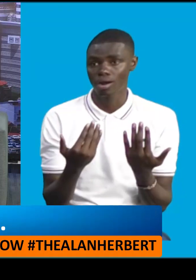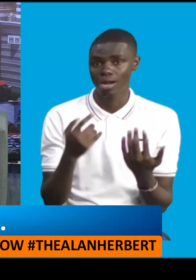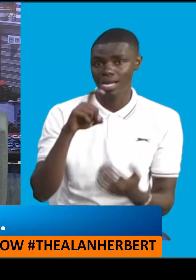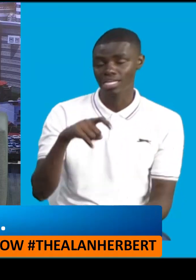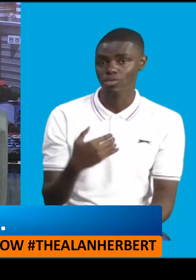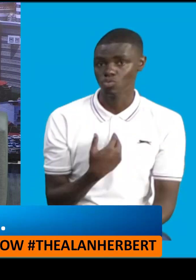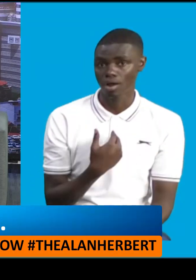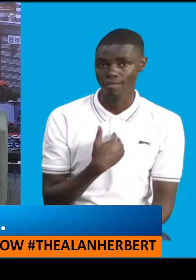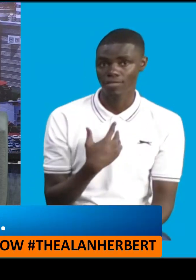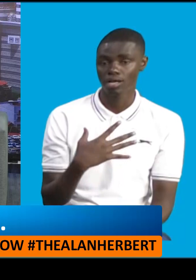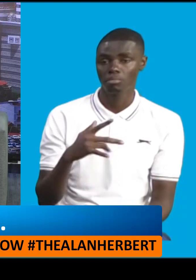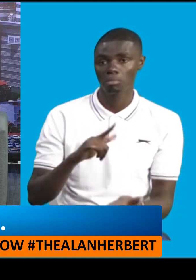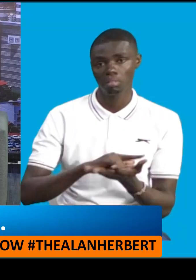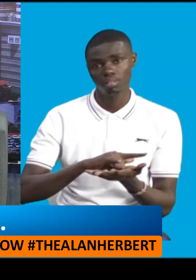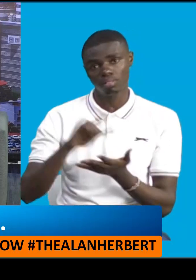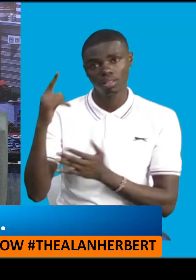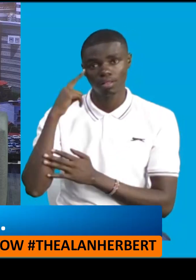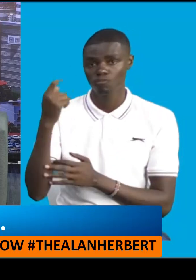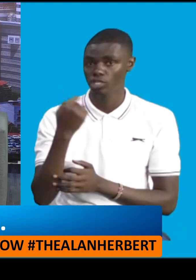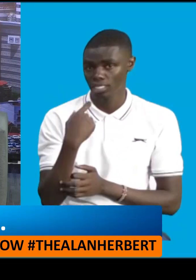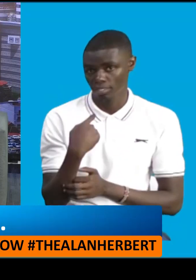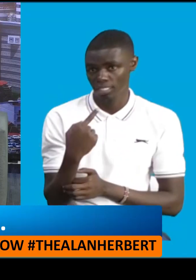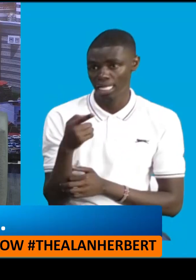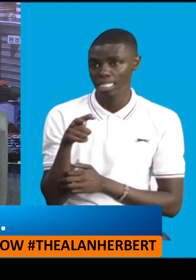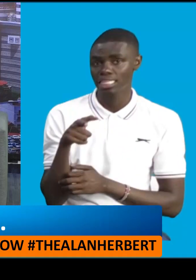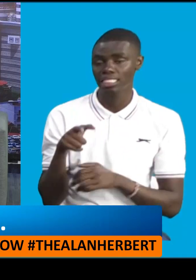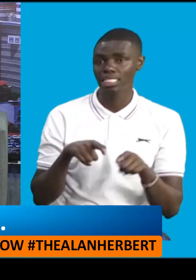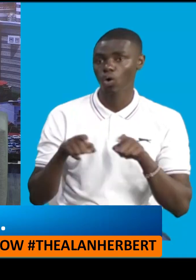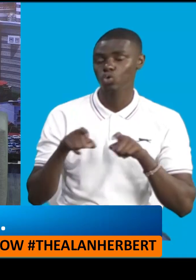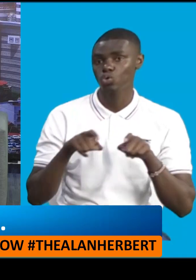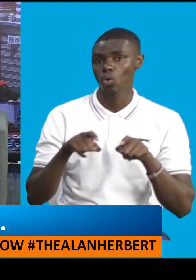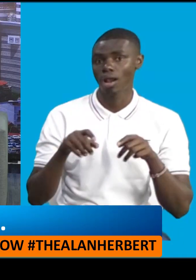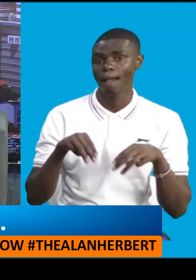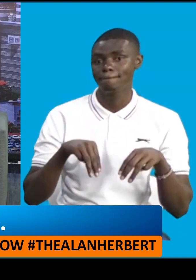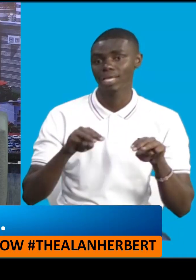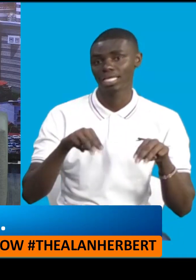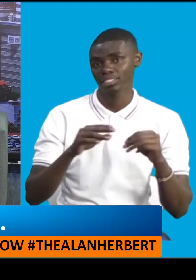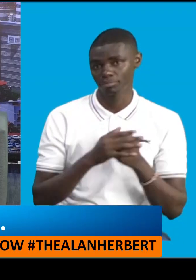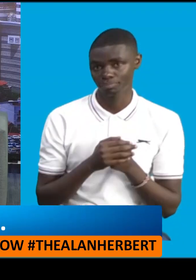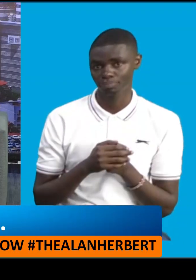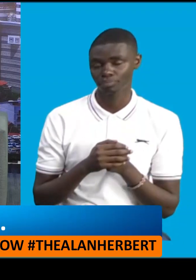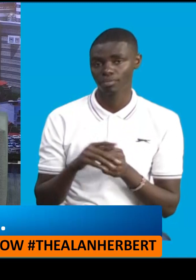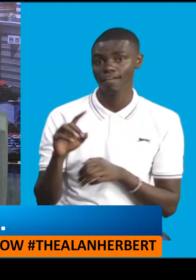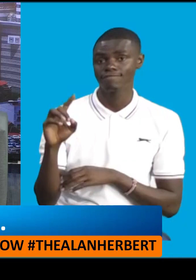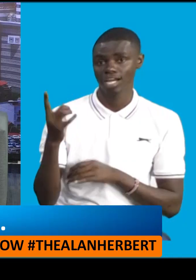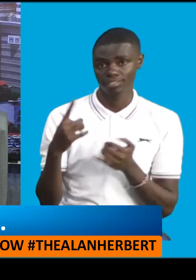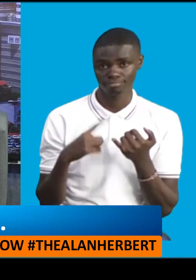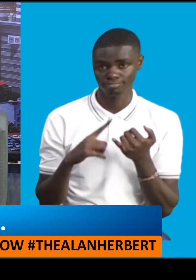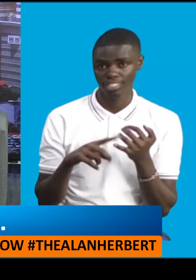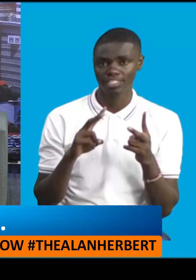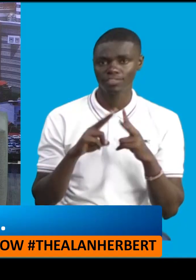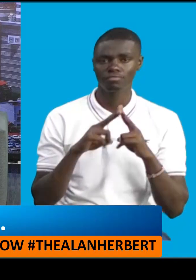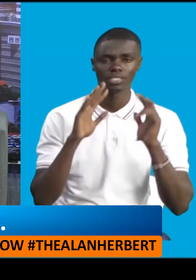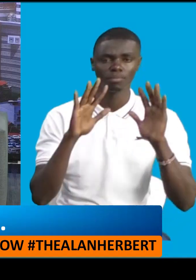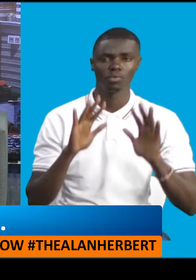have go overseas for treatment. It's also a control mechanism. So first and foremost,